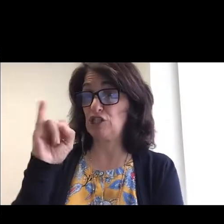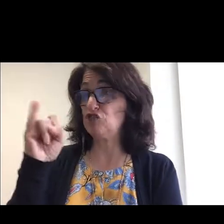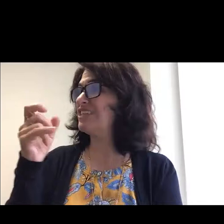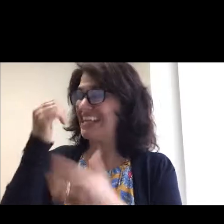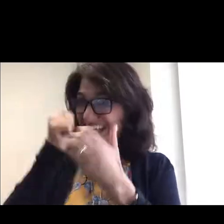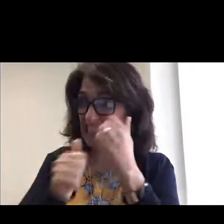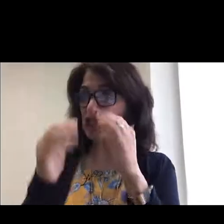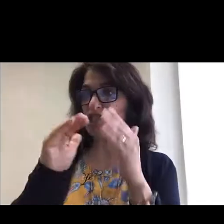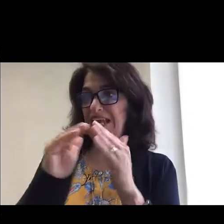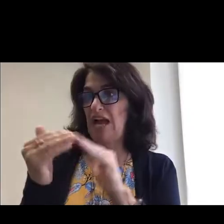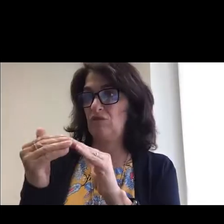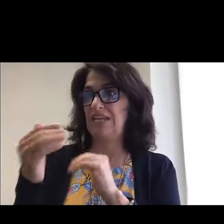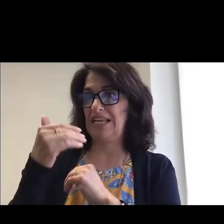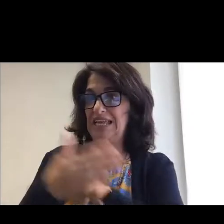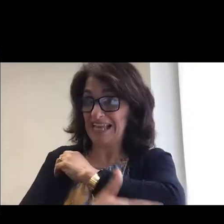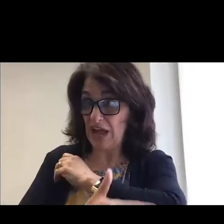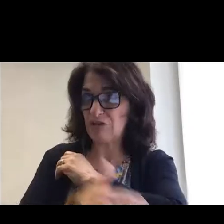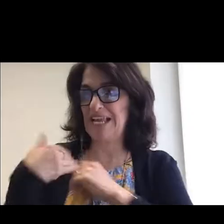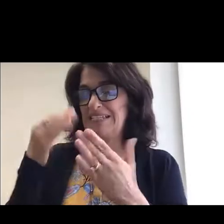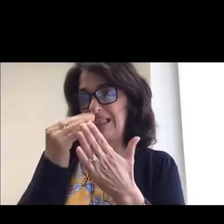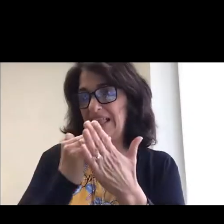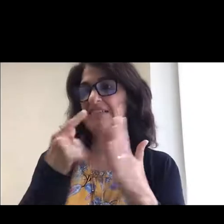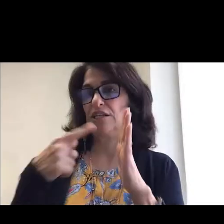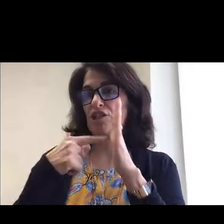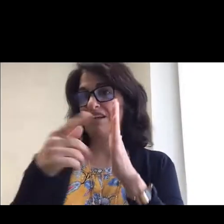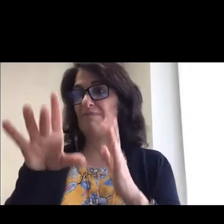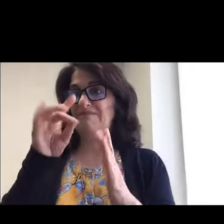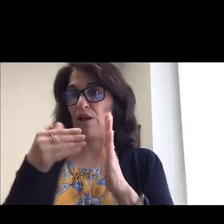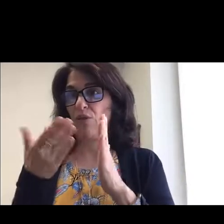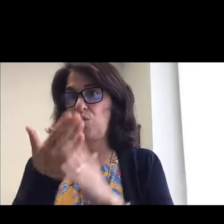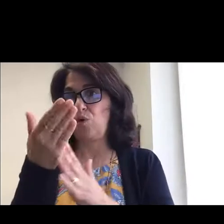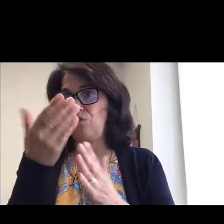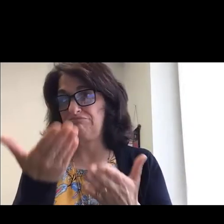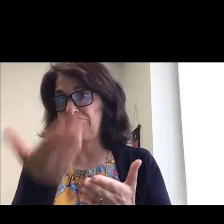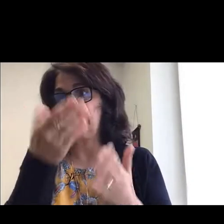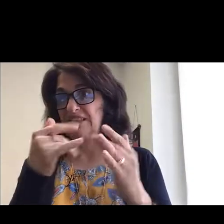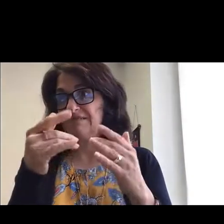the Health Choices website that is shown here. Next slide, please.